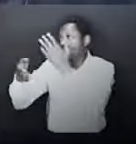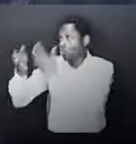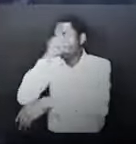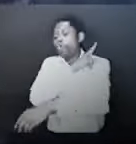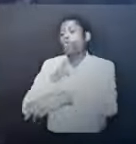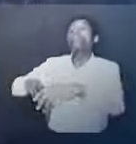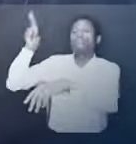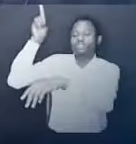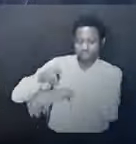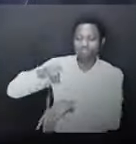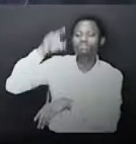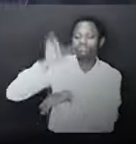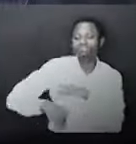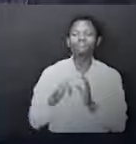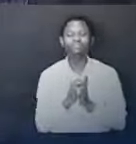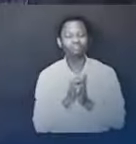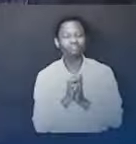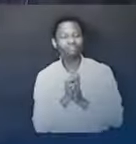And